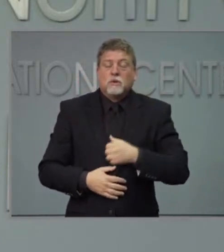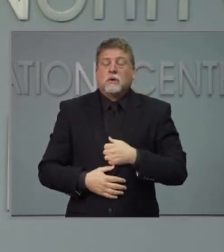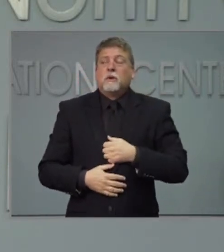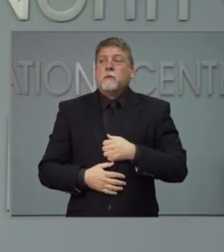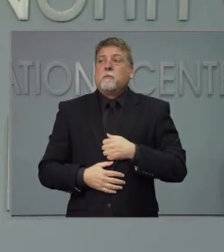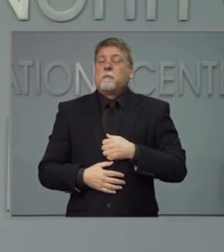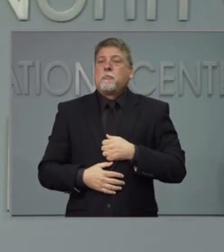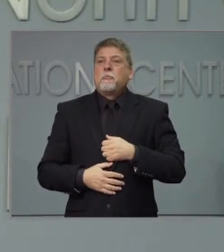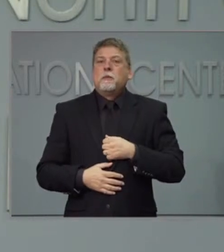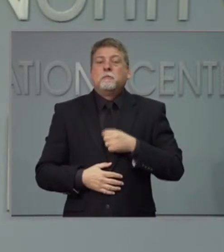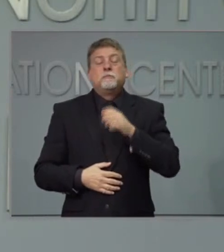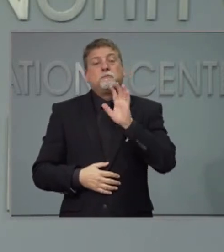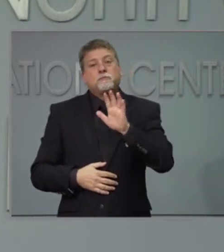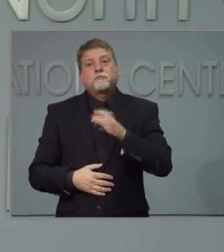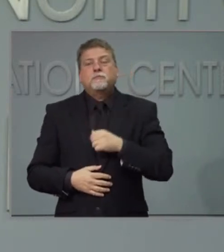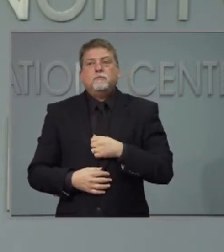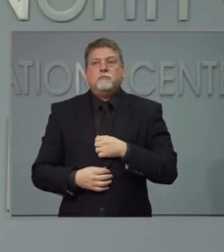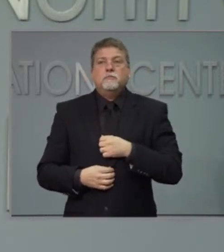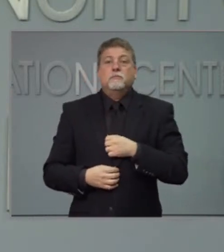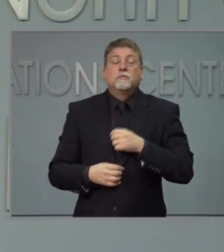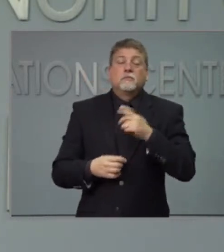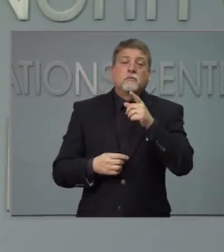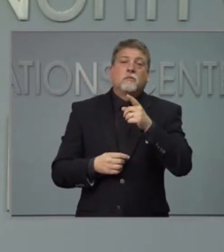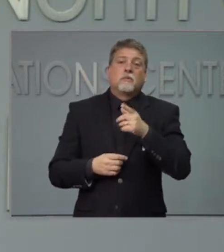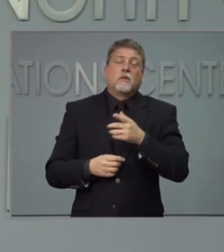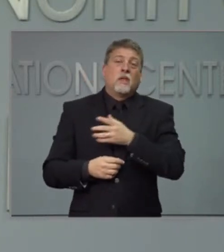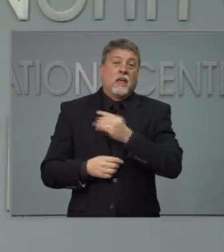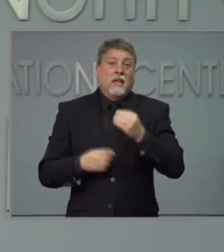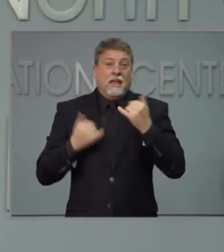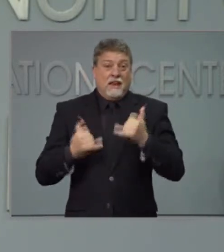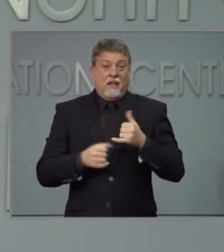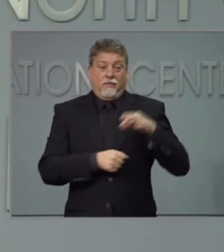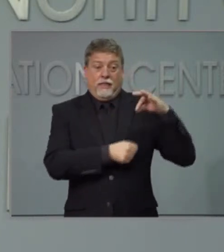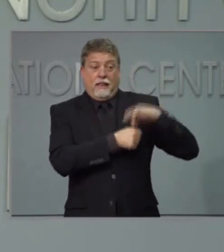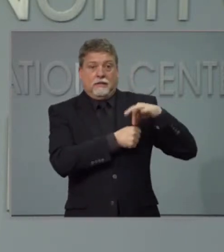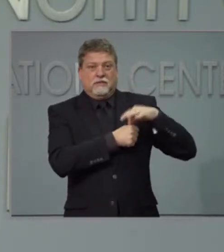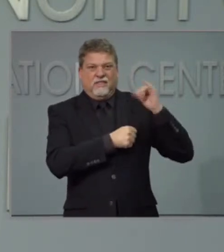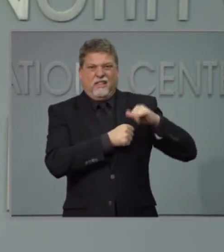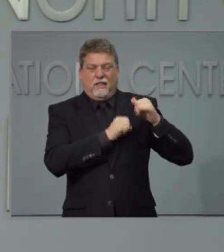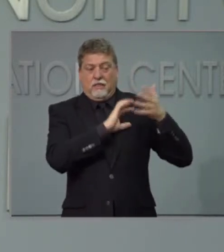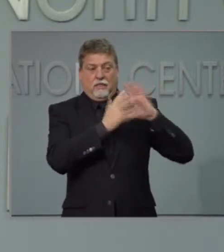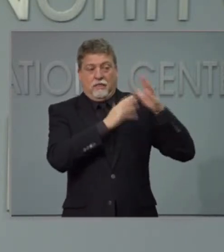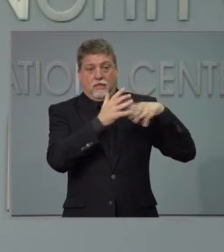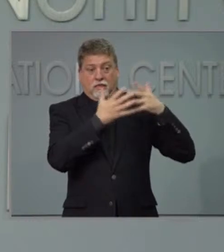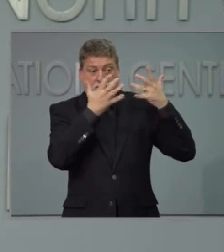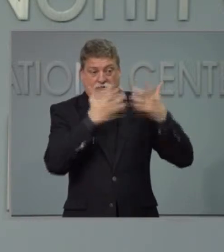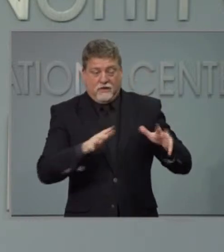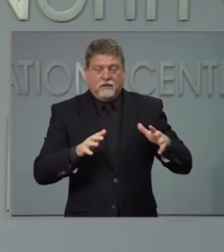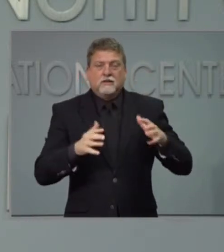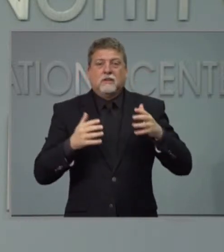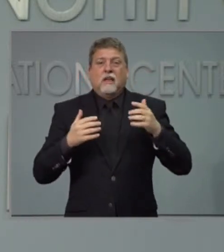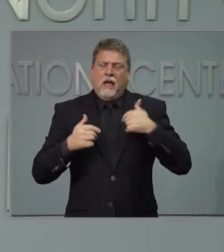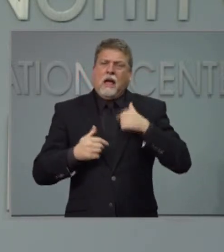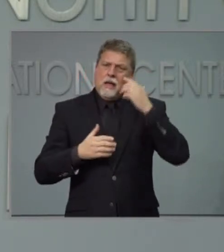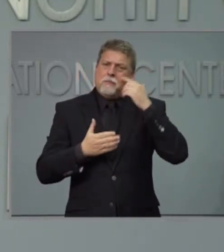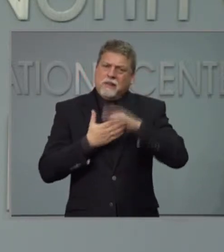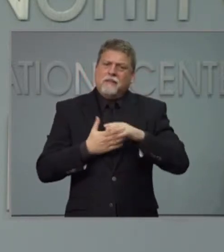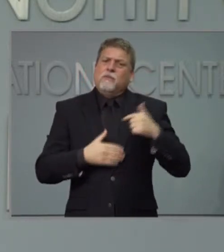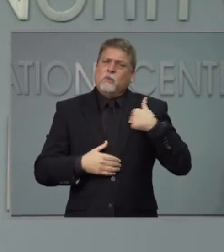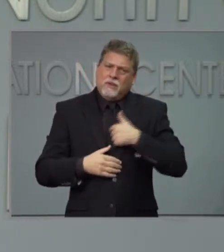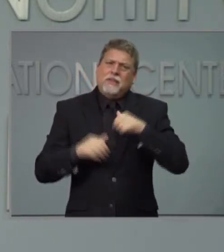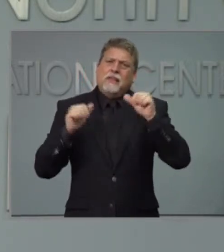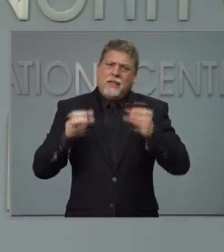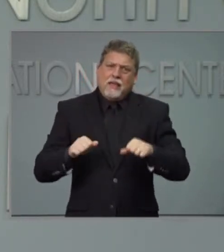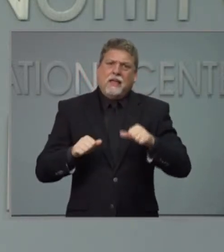And I do believe that now that we're past the election, that we can work on coming together to fight